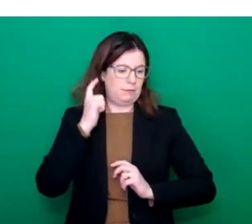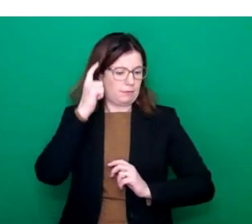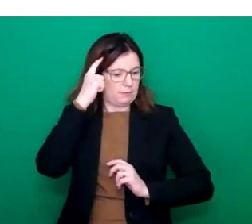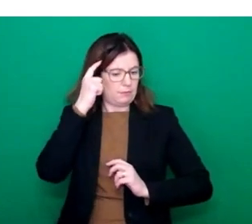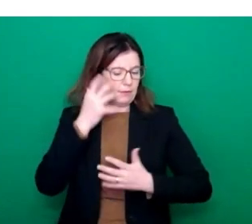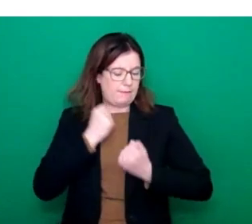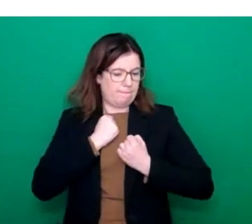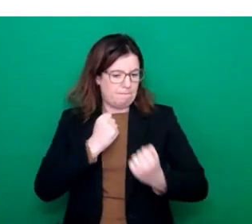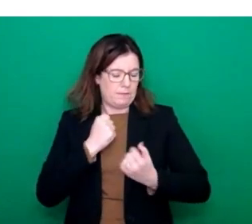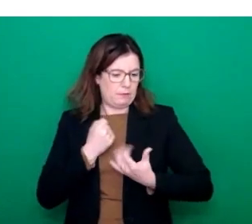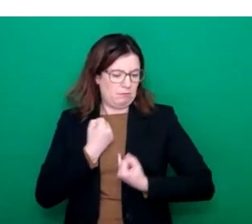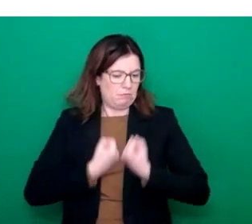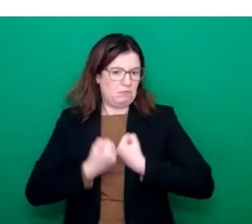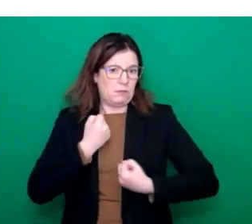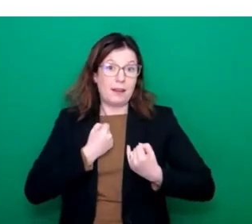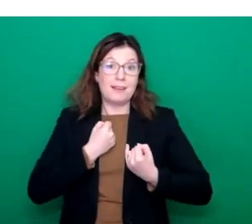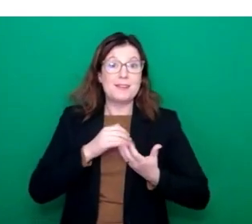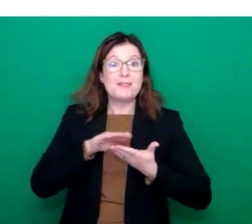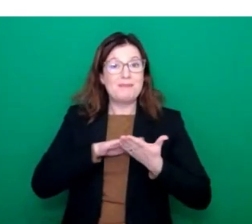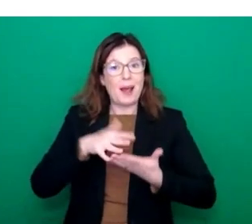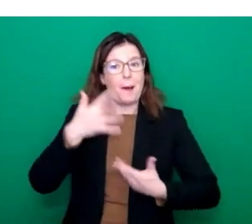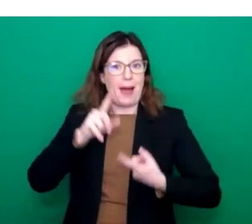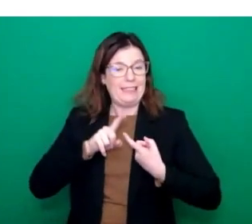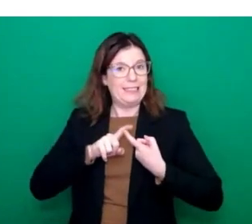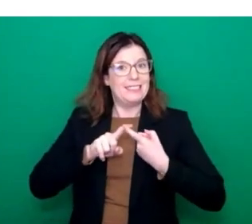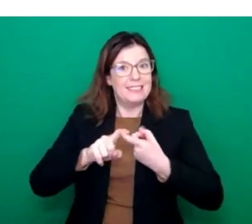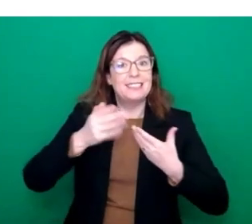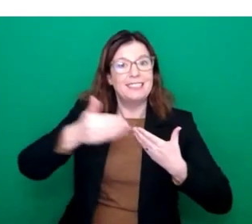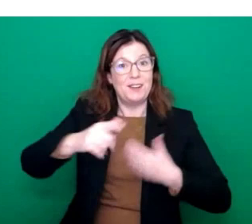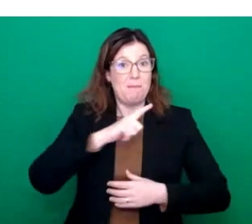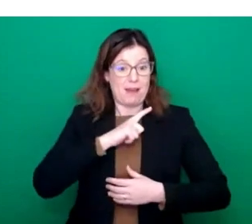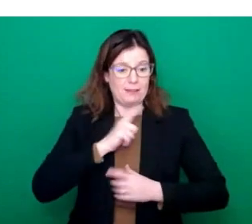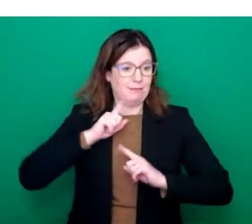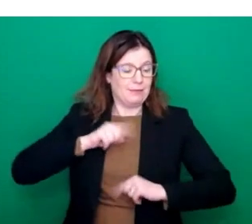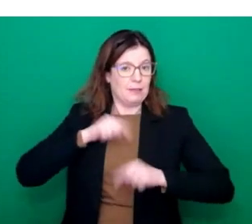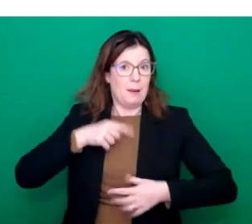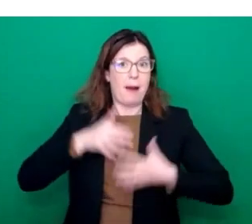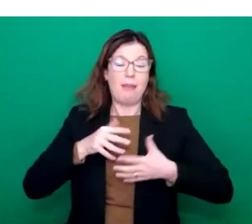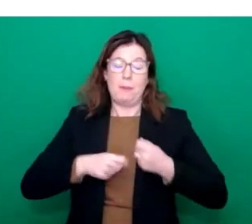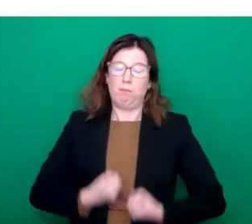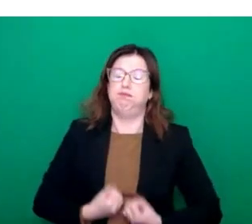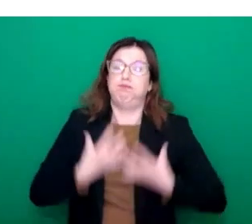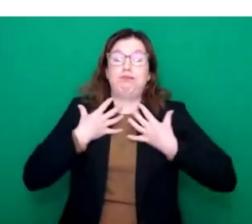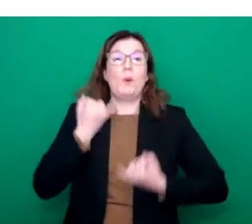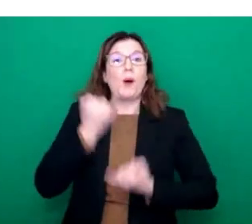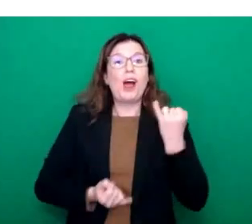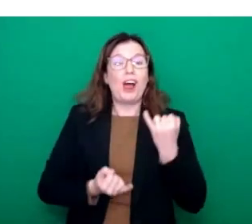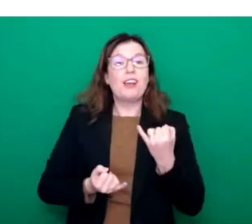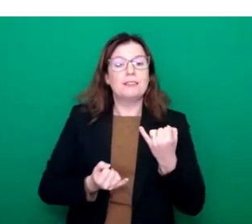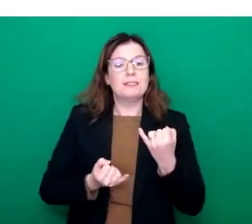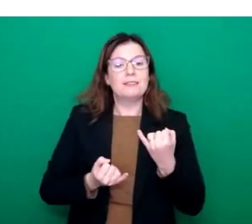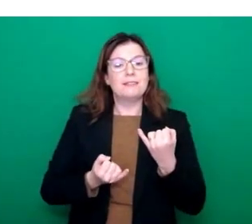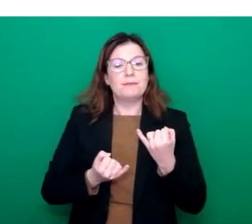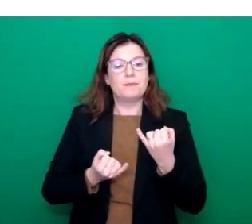lead to lots more flare-ups where people are pushing through pain and then ending up in a big flare-up of pain. So our traditional